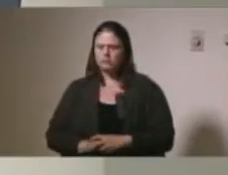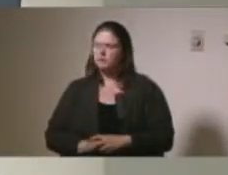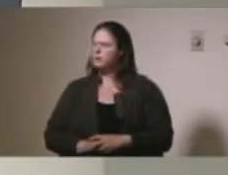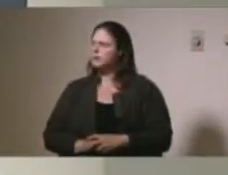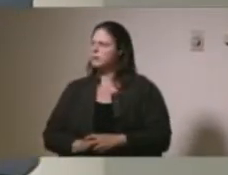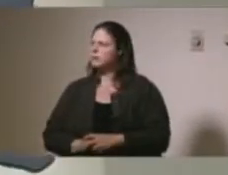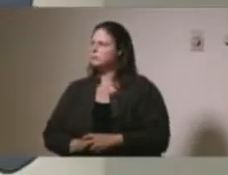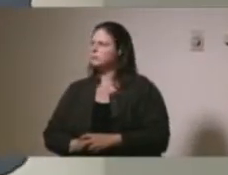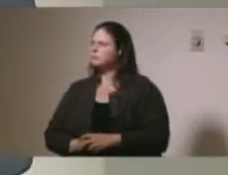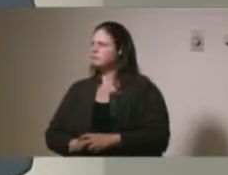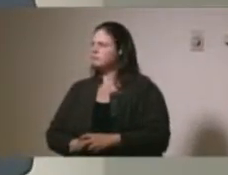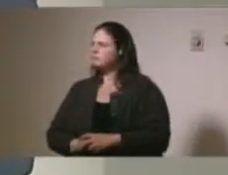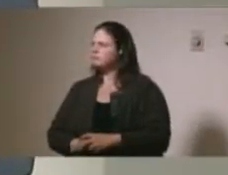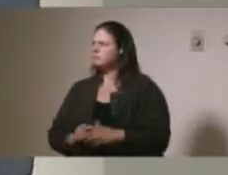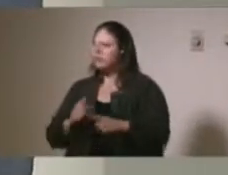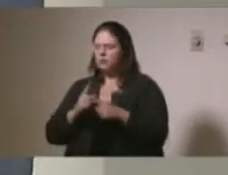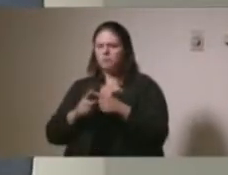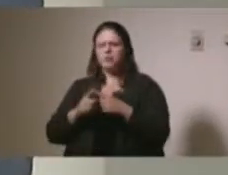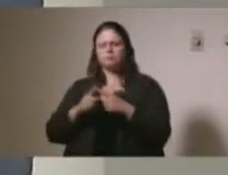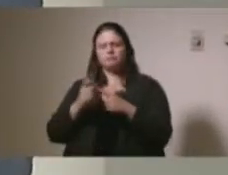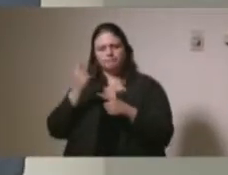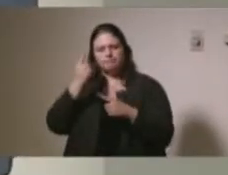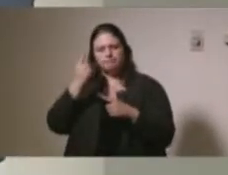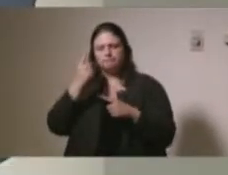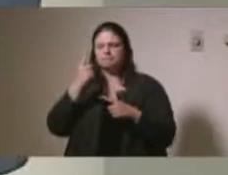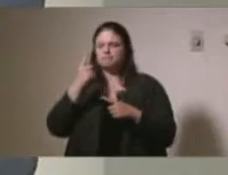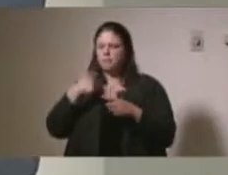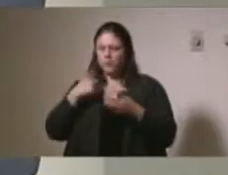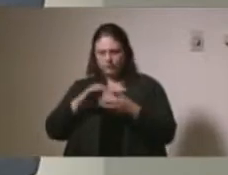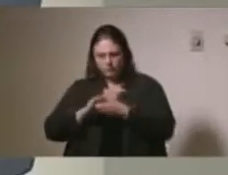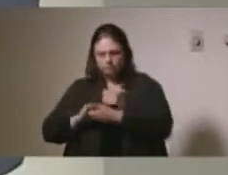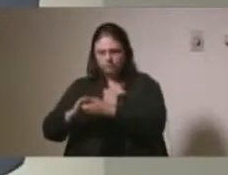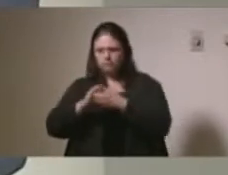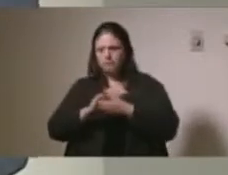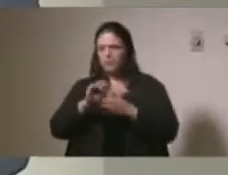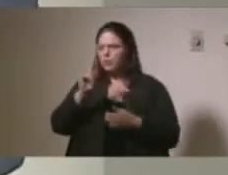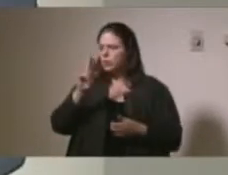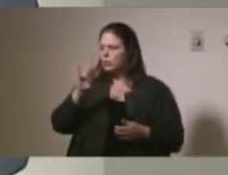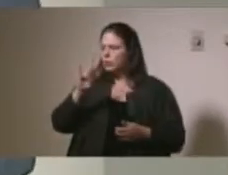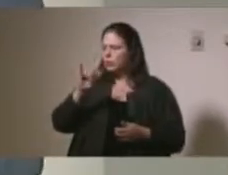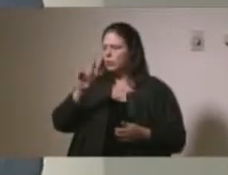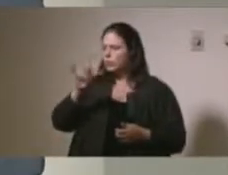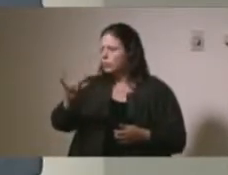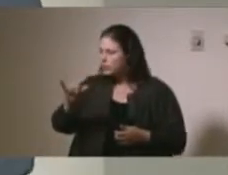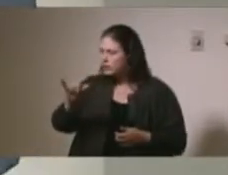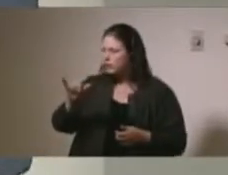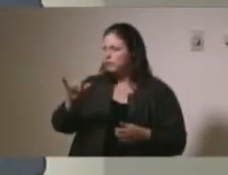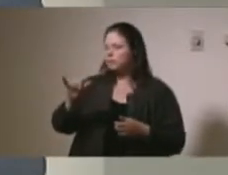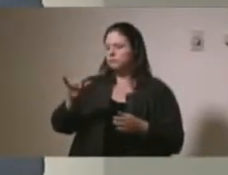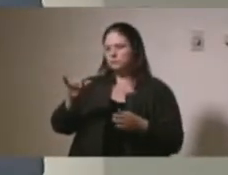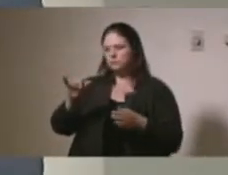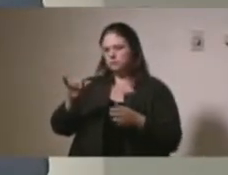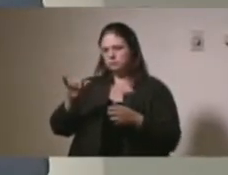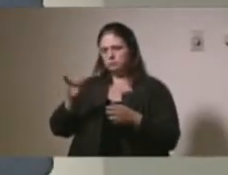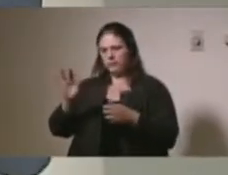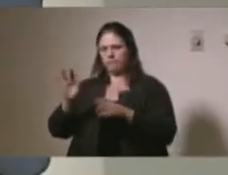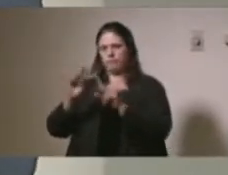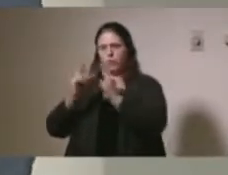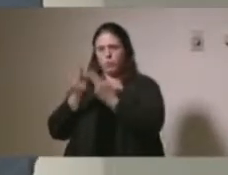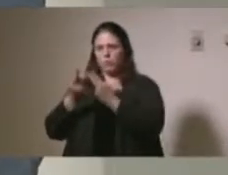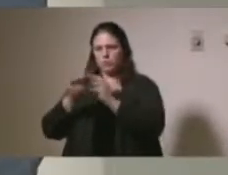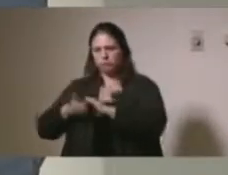But we also have unity, as in the United States. There's the unity of the union movement. We have